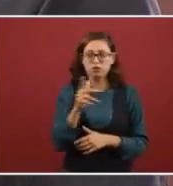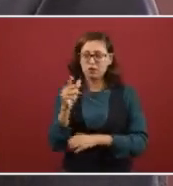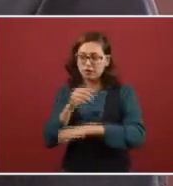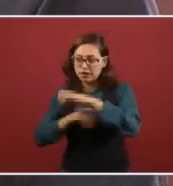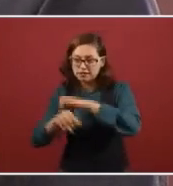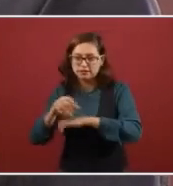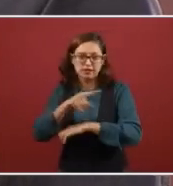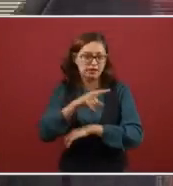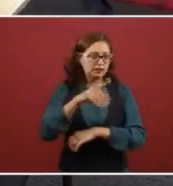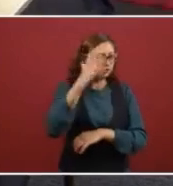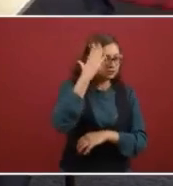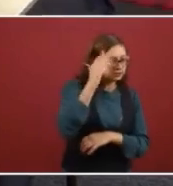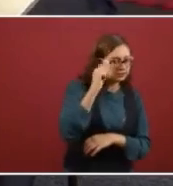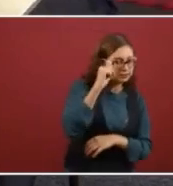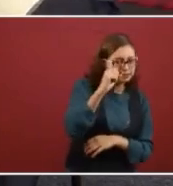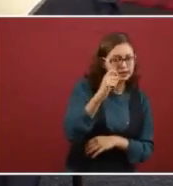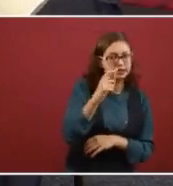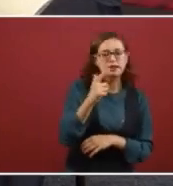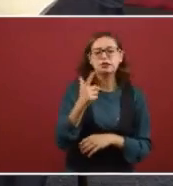with